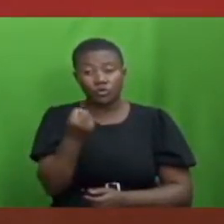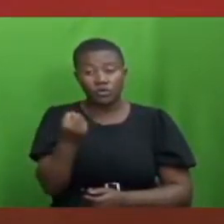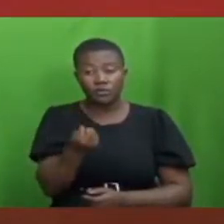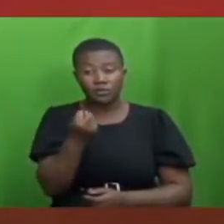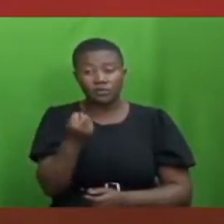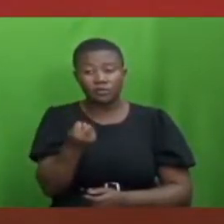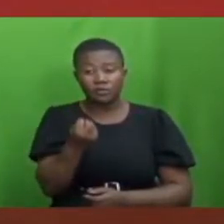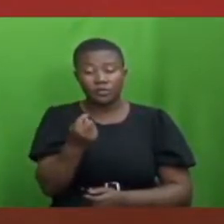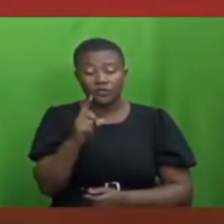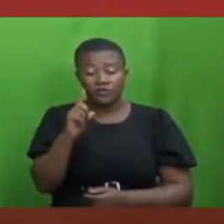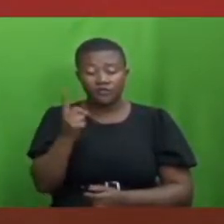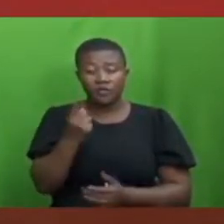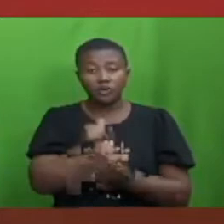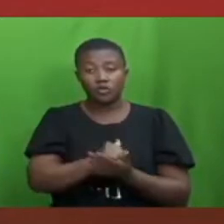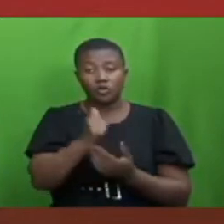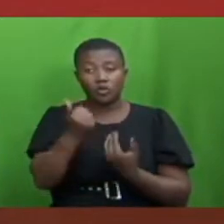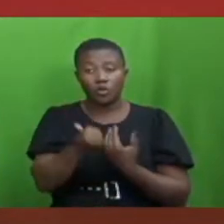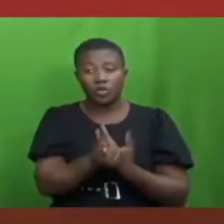commence tomorrow.